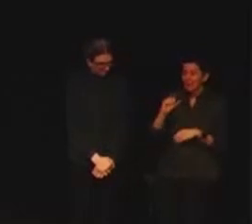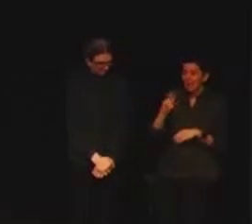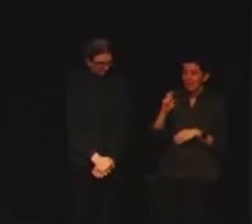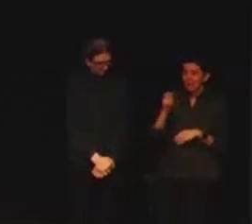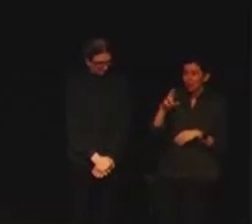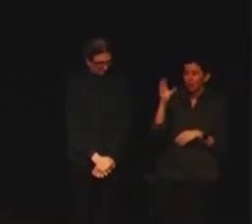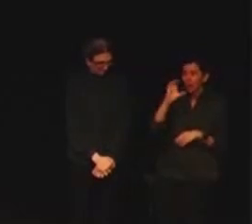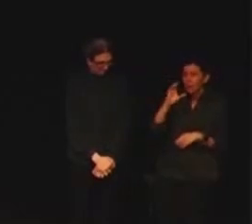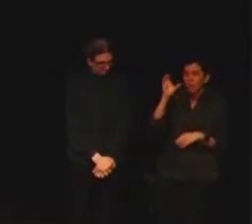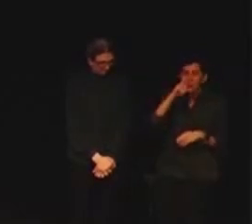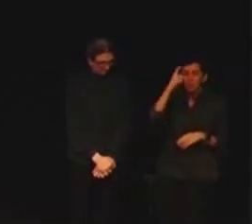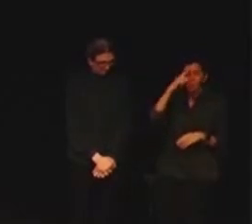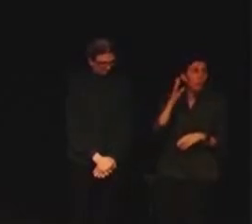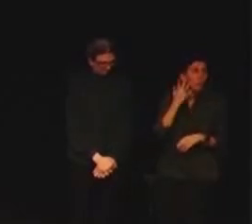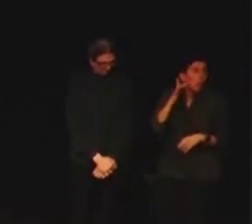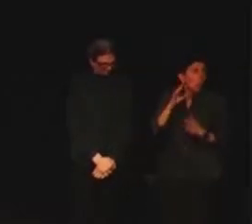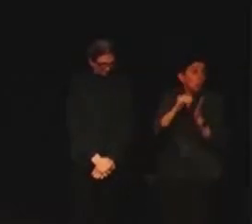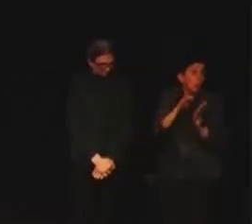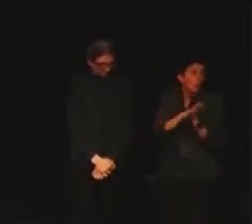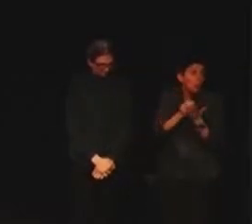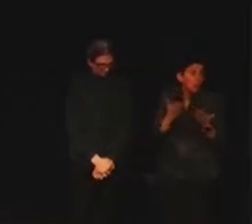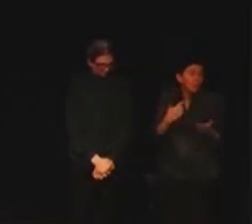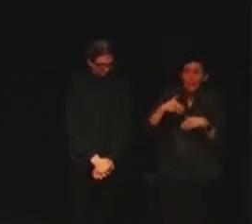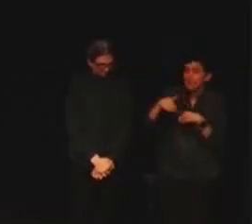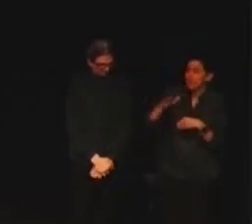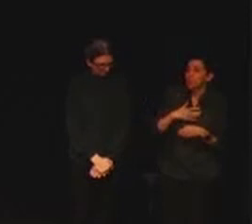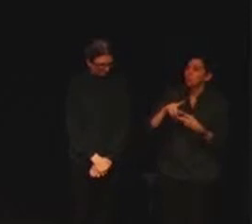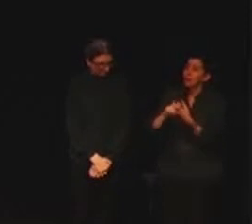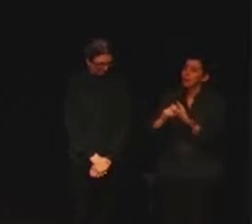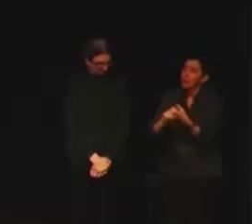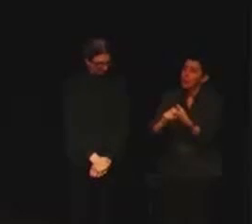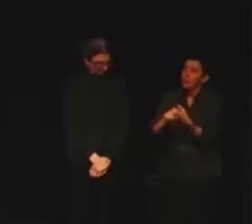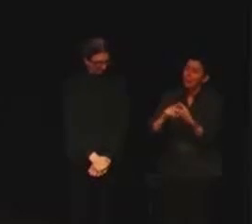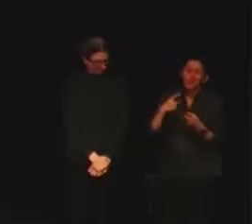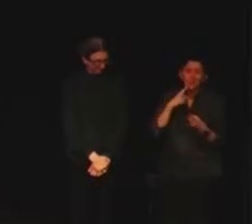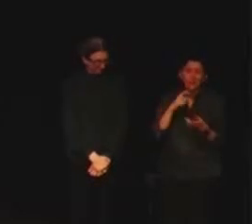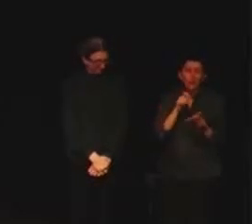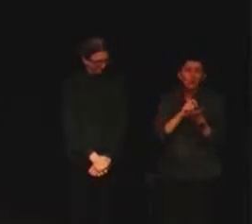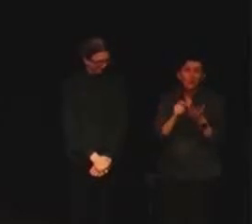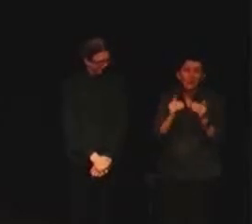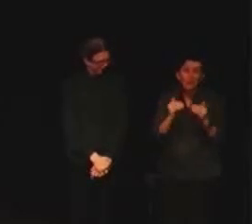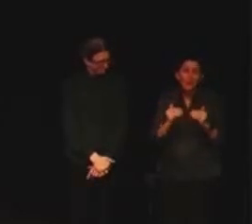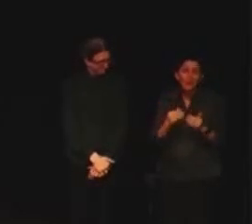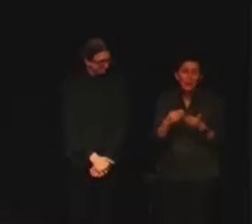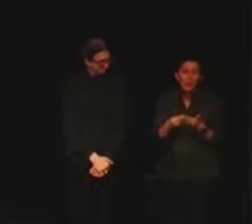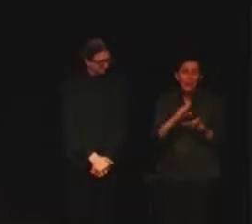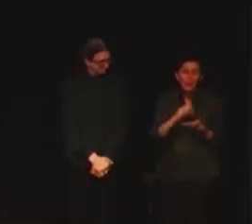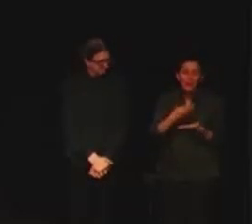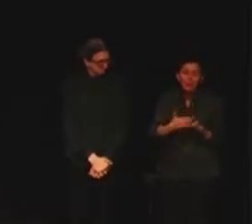and things. And I sent it to a friend and she was like, okay, now write the low budget version of that. I was like, okay,